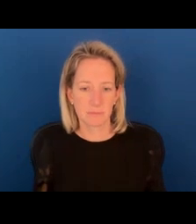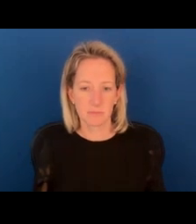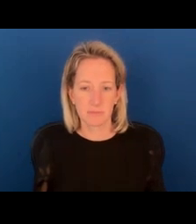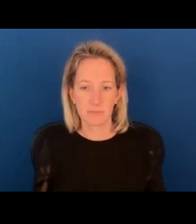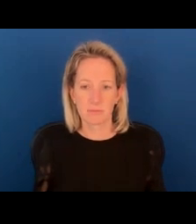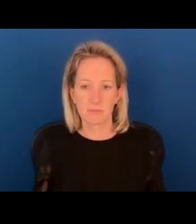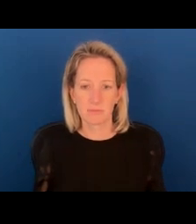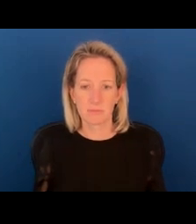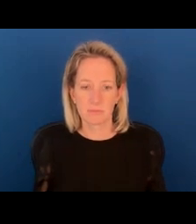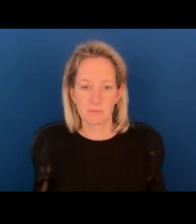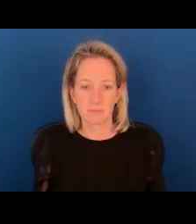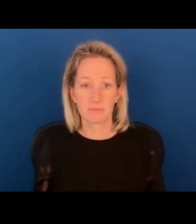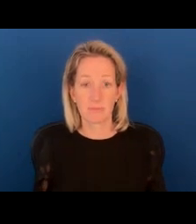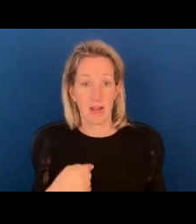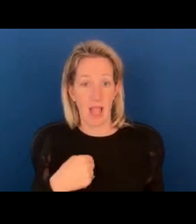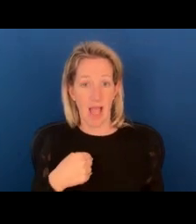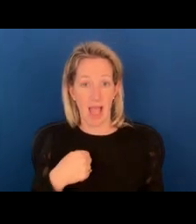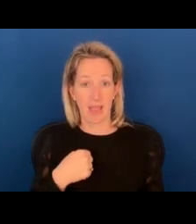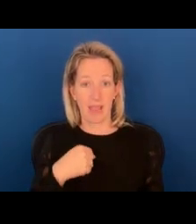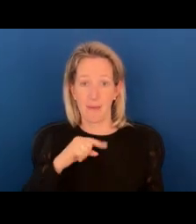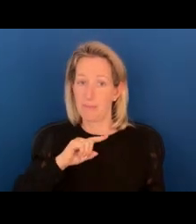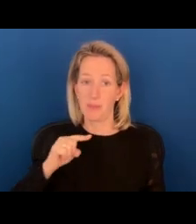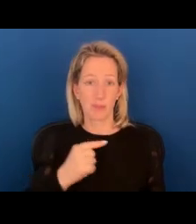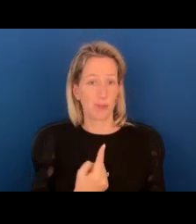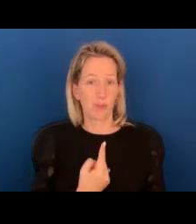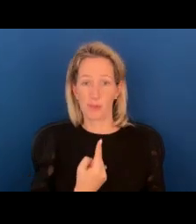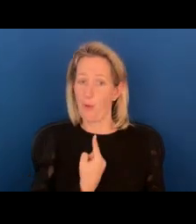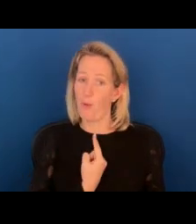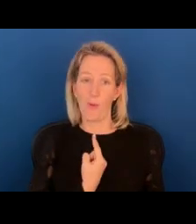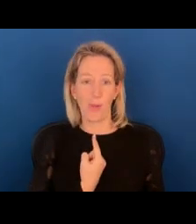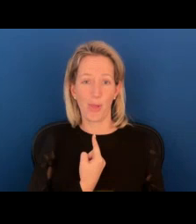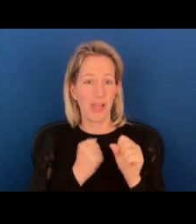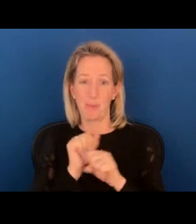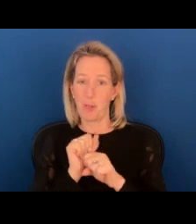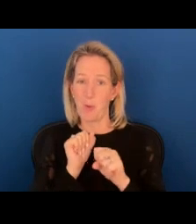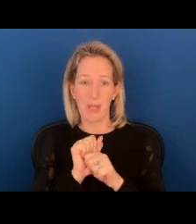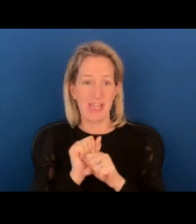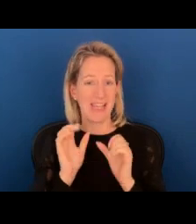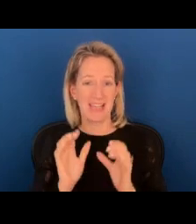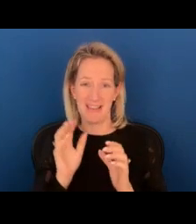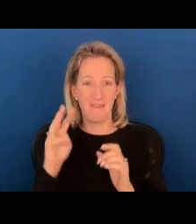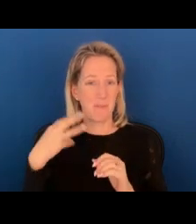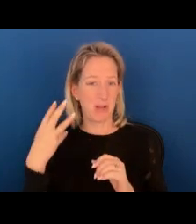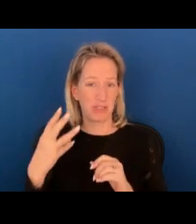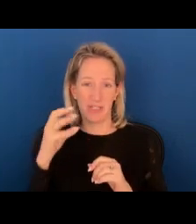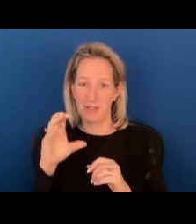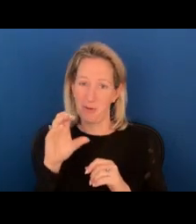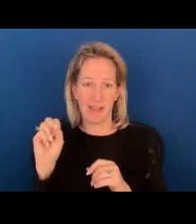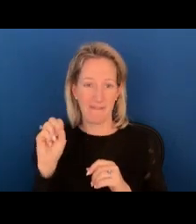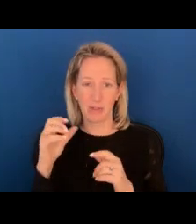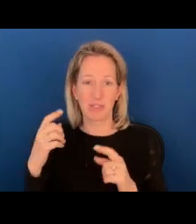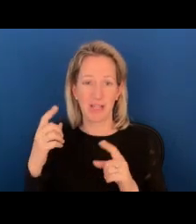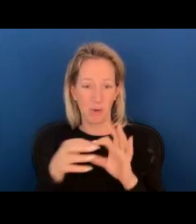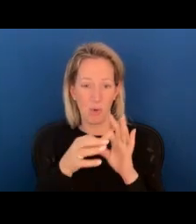sole employee of Washington CoastSavers, and I have been the coordinator